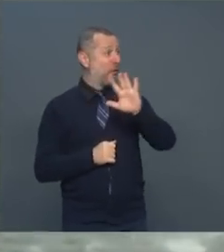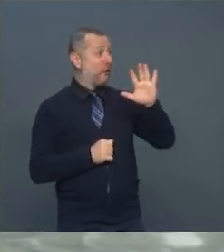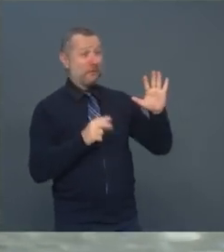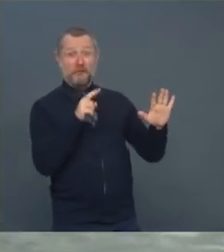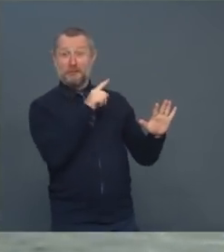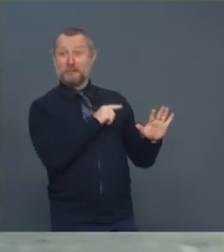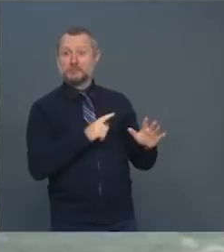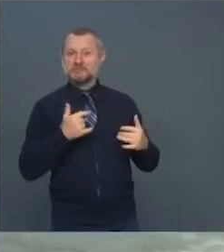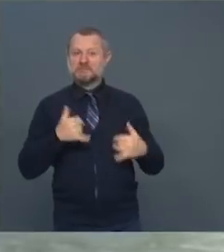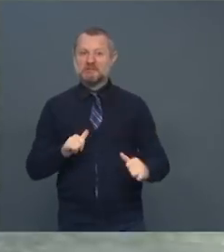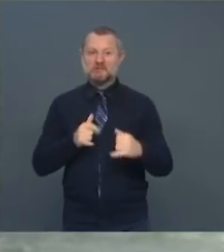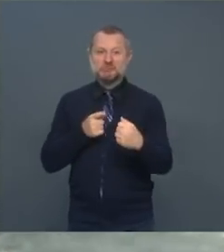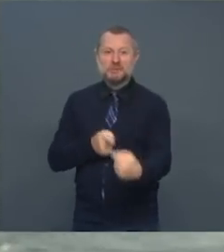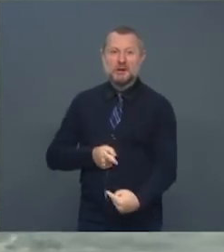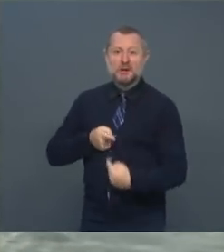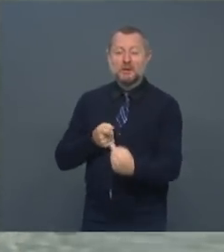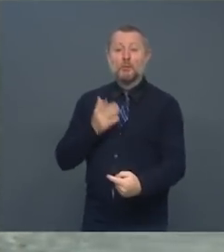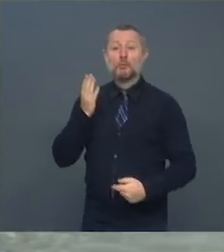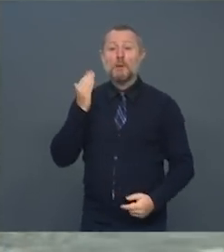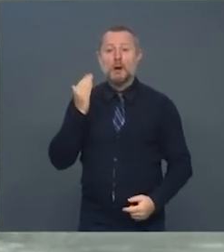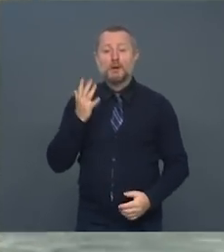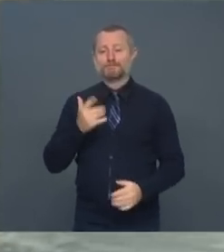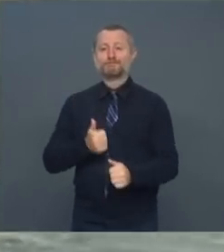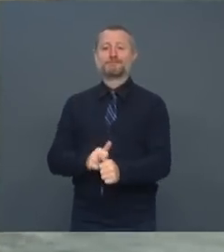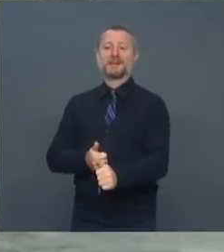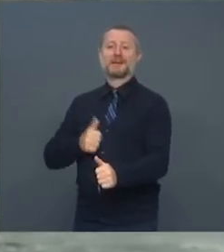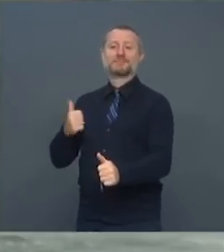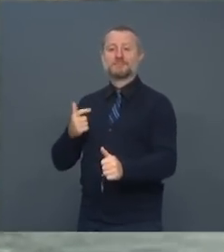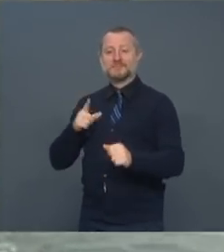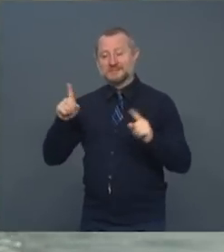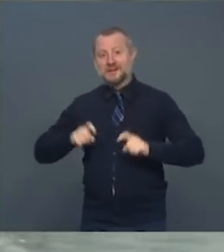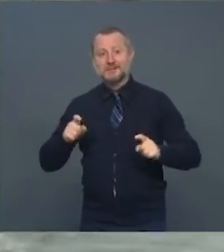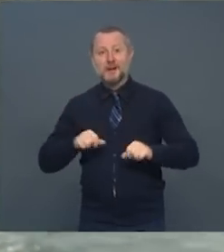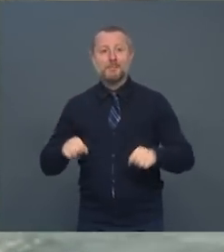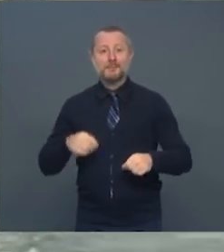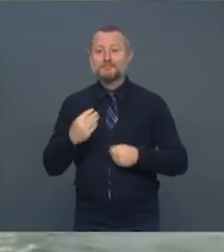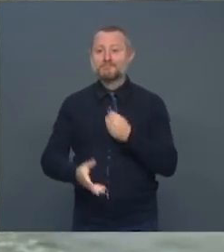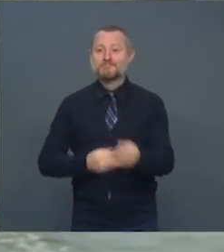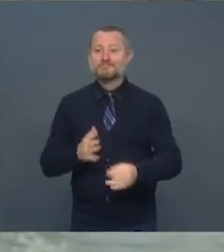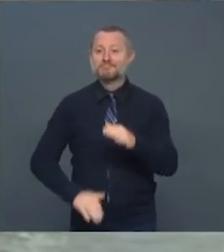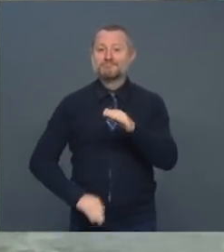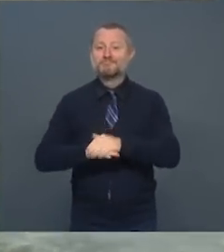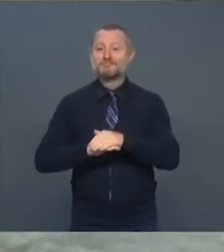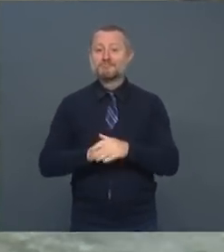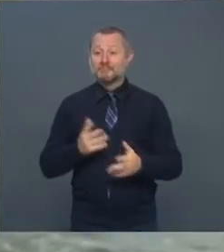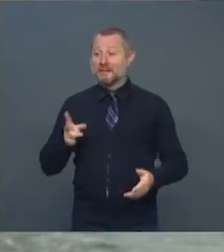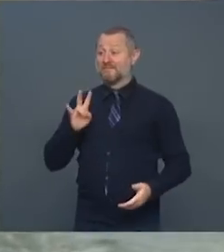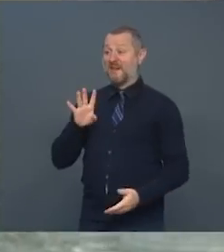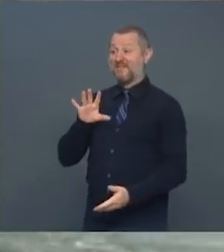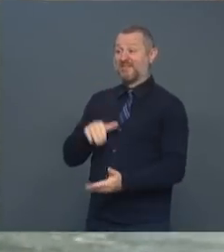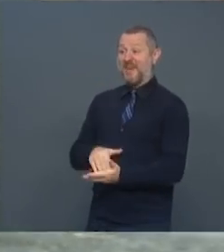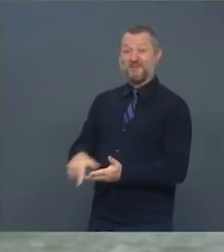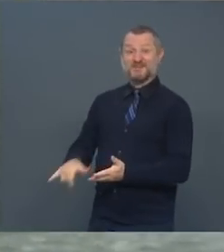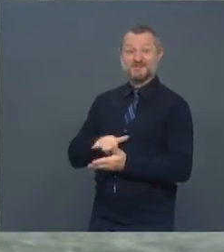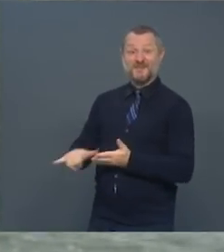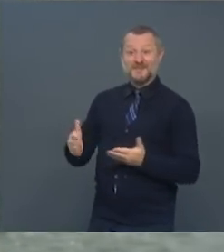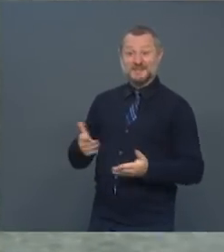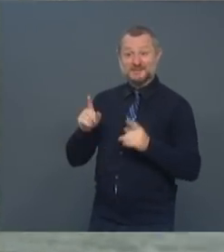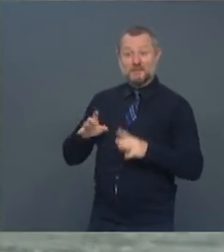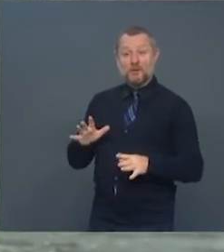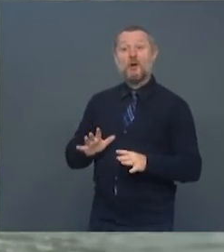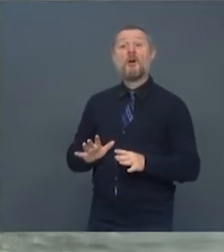able to come up to speed the way we have. But 75,000 tests, statewide, the infection rate was